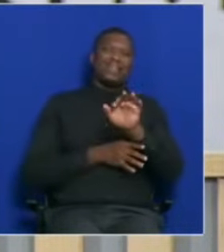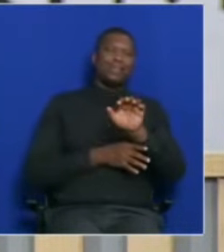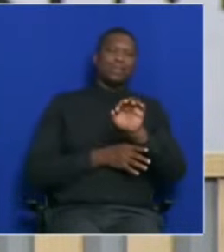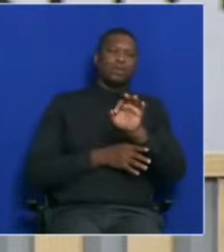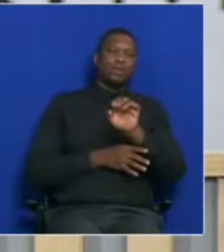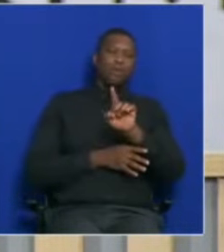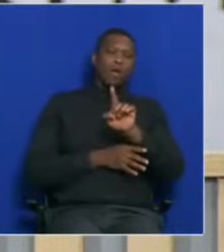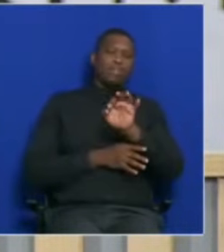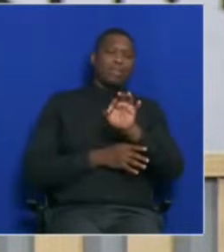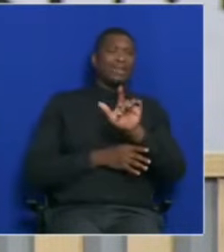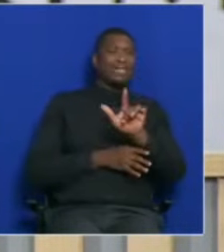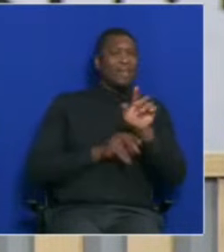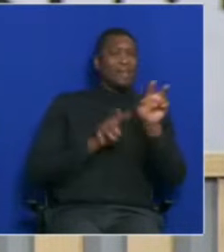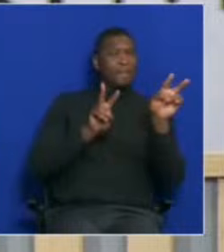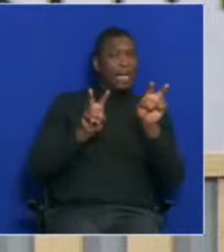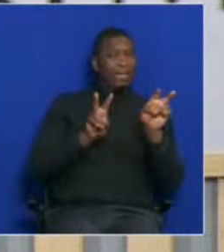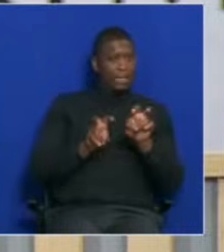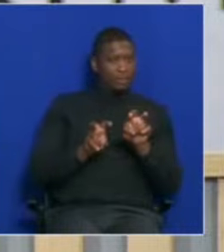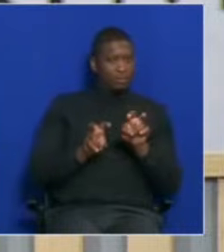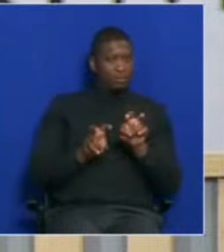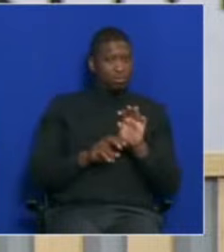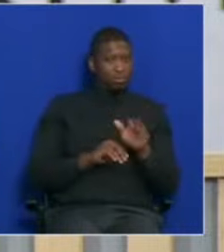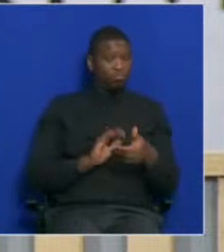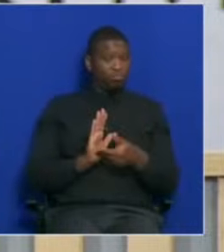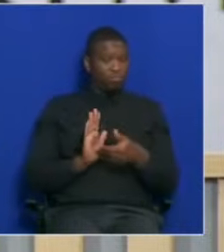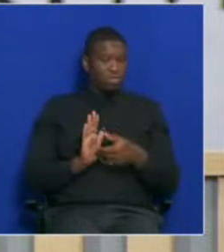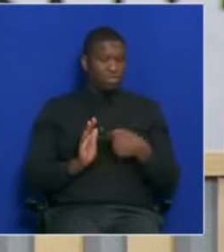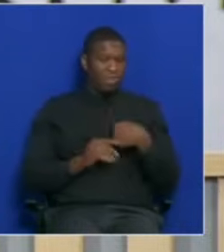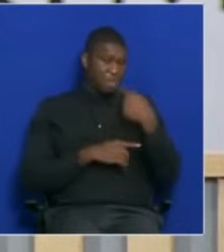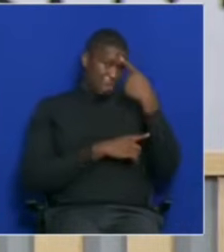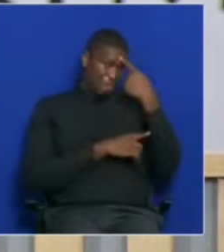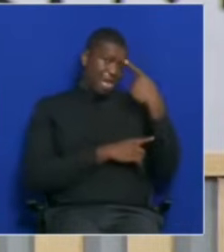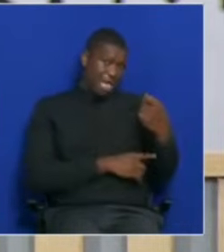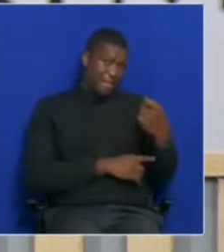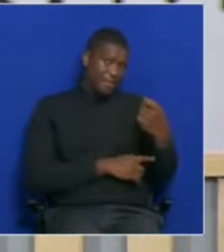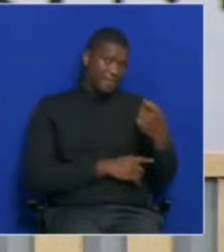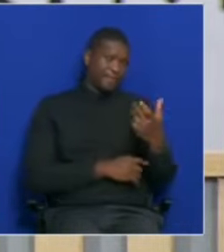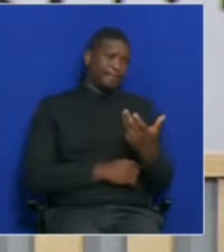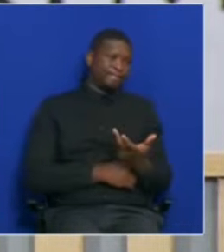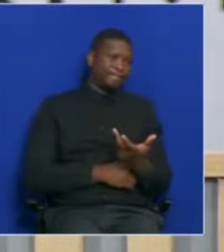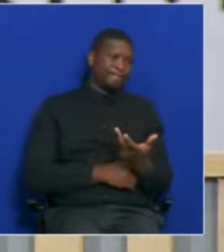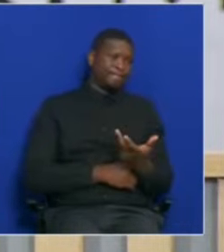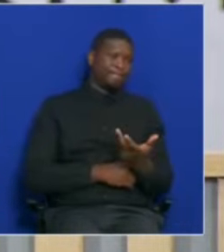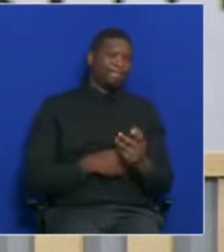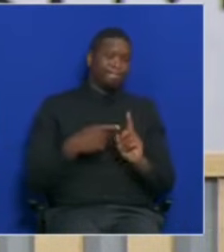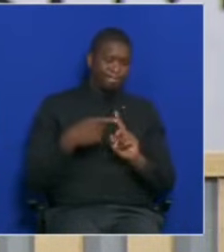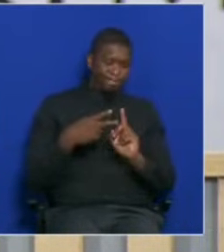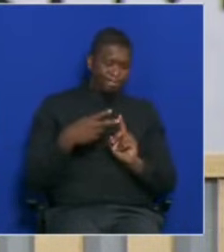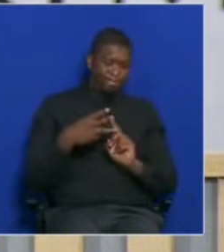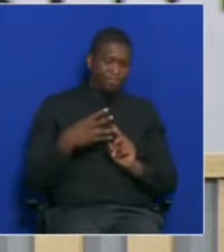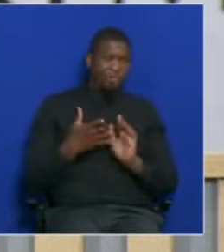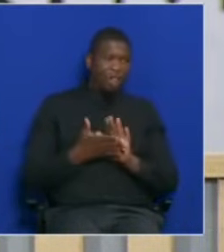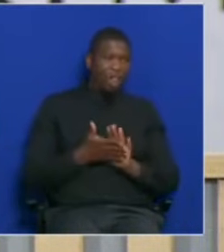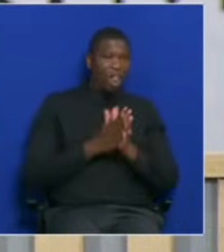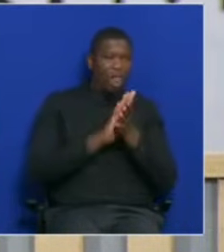our work, which I believe may not be tainted by these